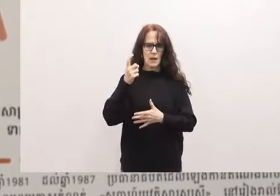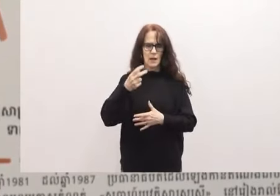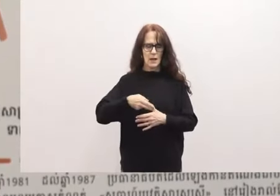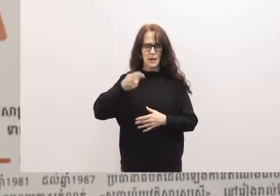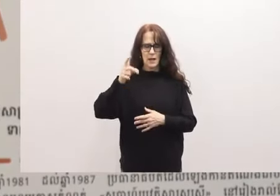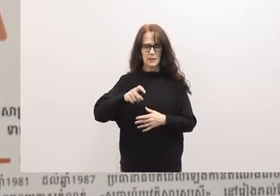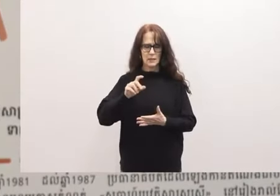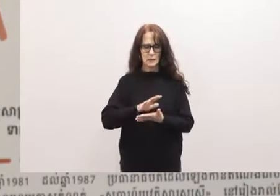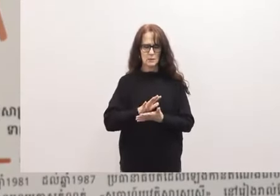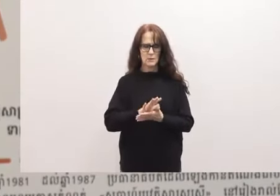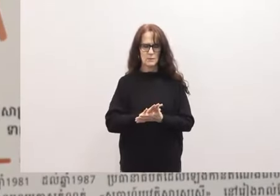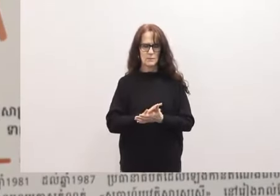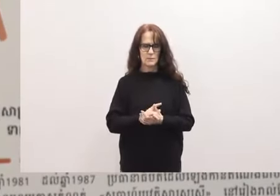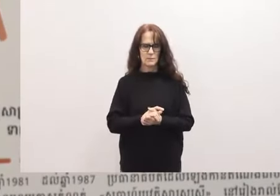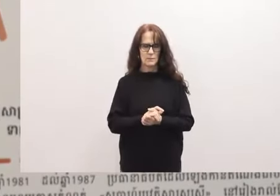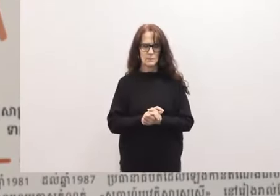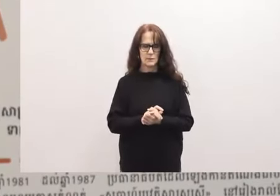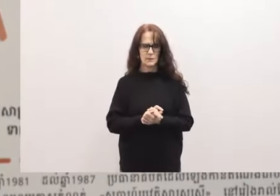schools.